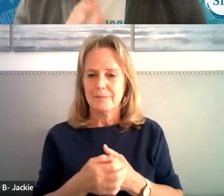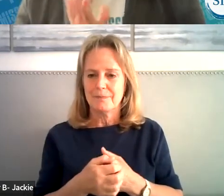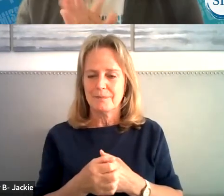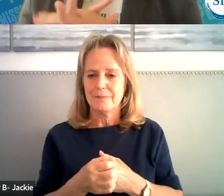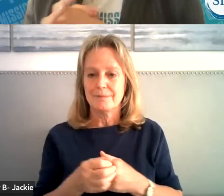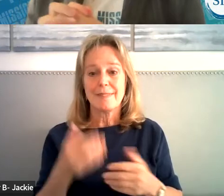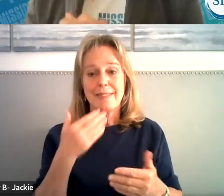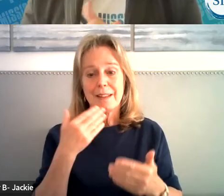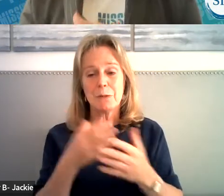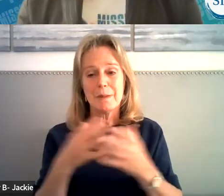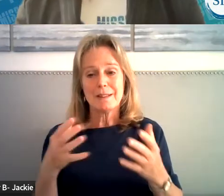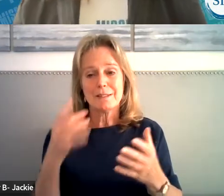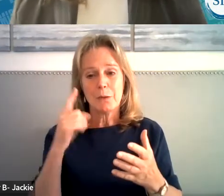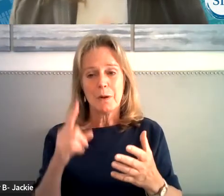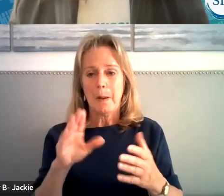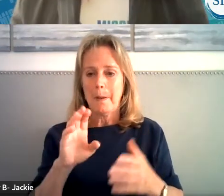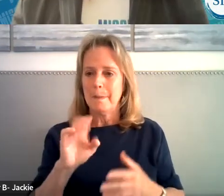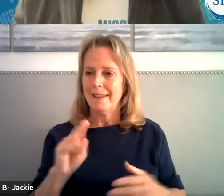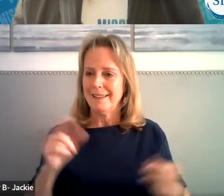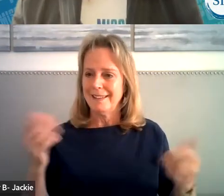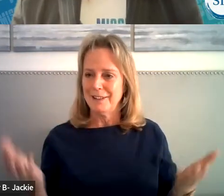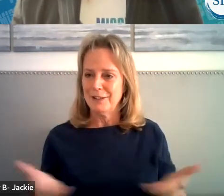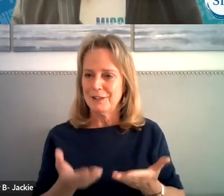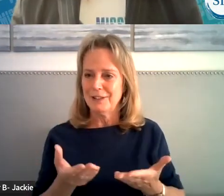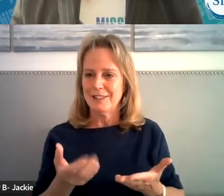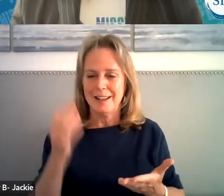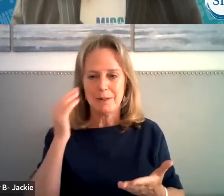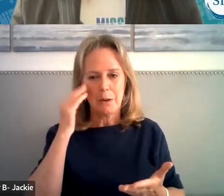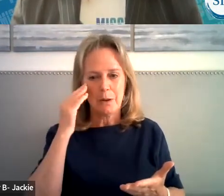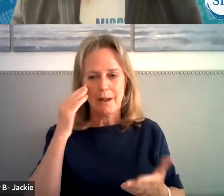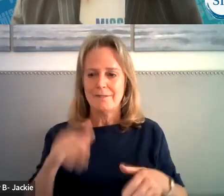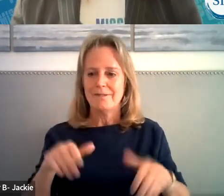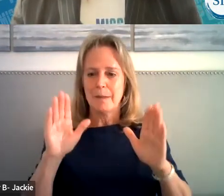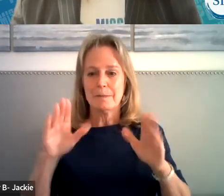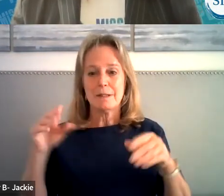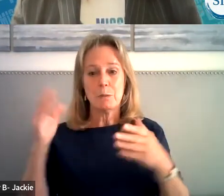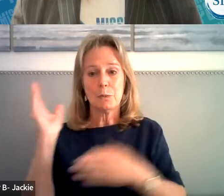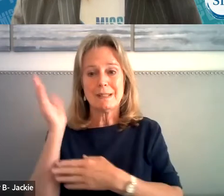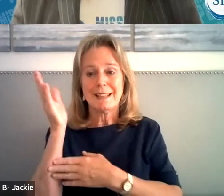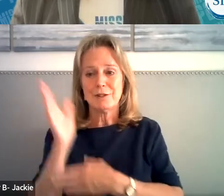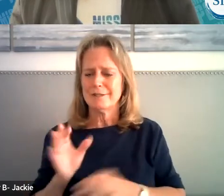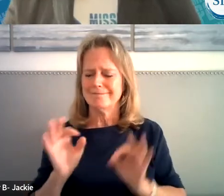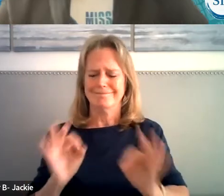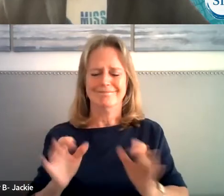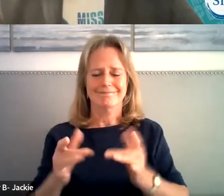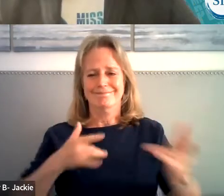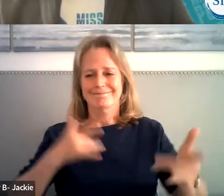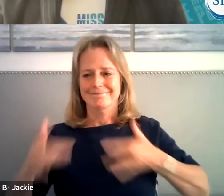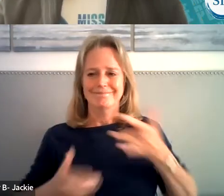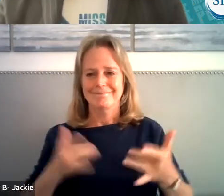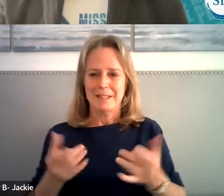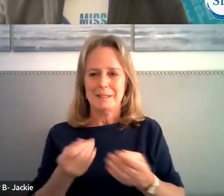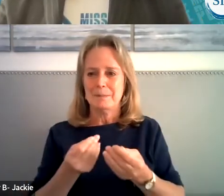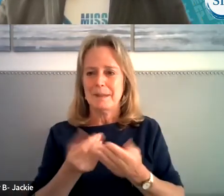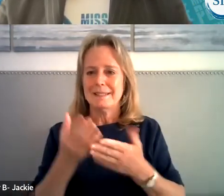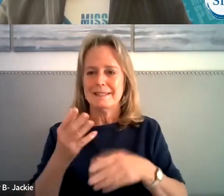Thank you so much for being here. I know our fabulous presenters are very excited to spend this time with